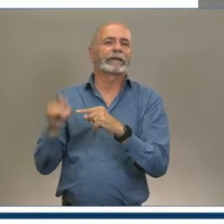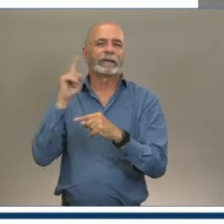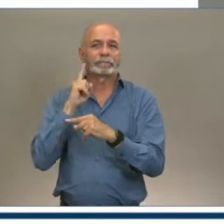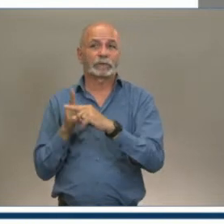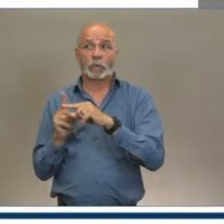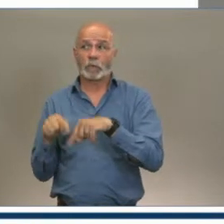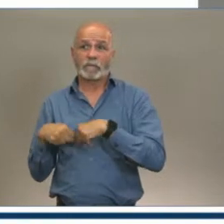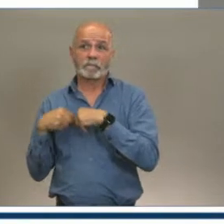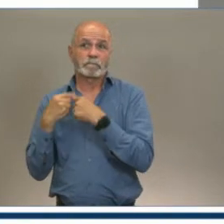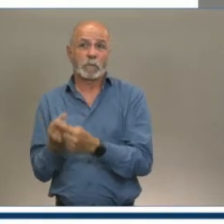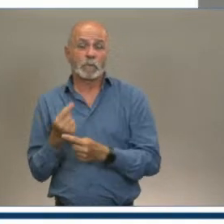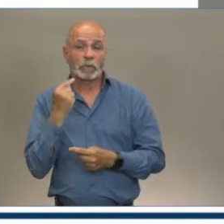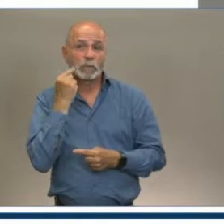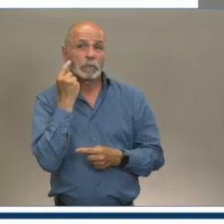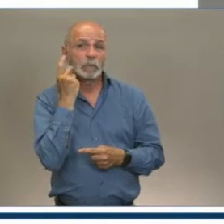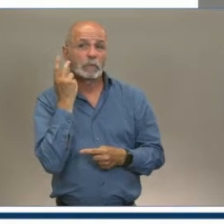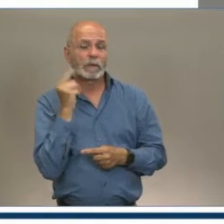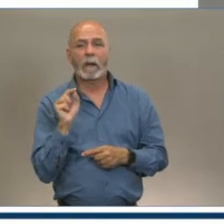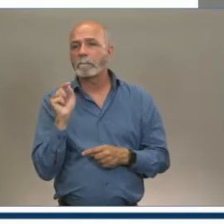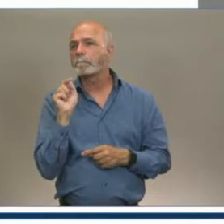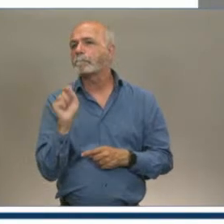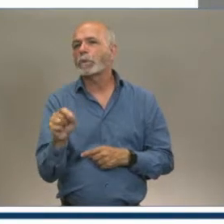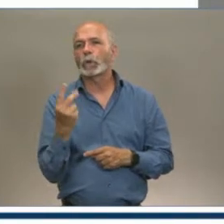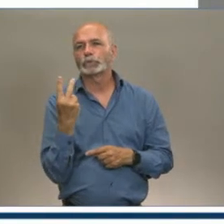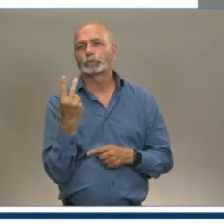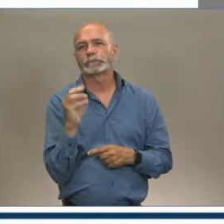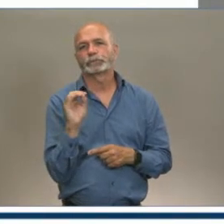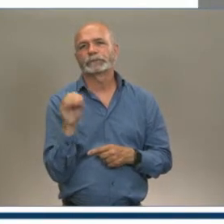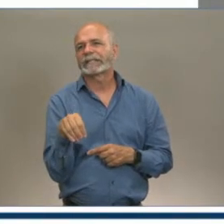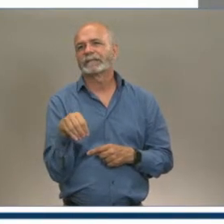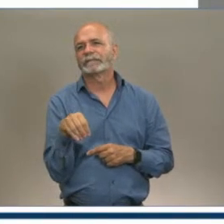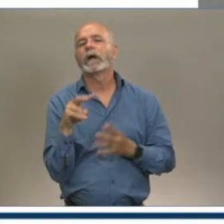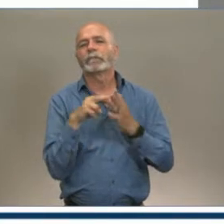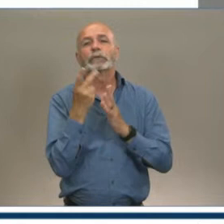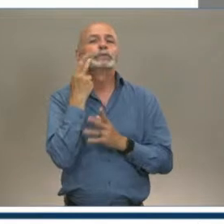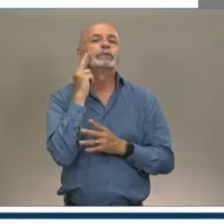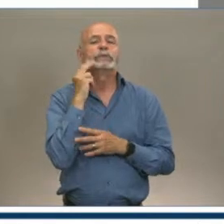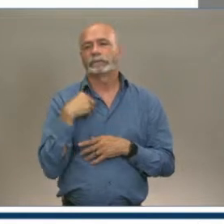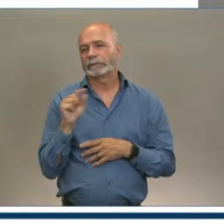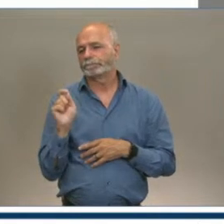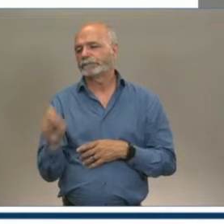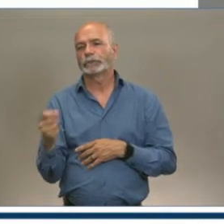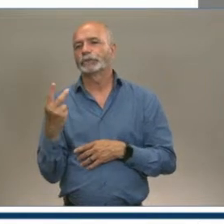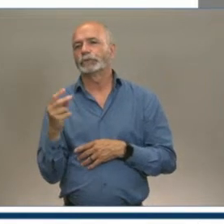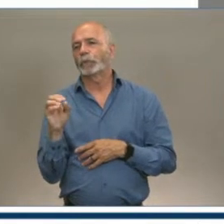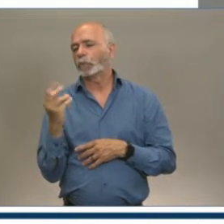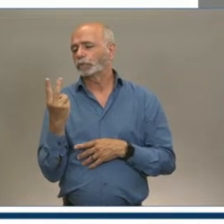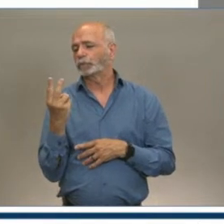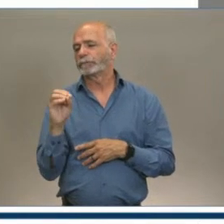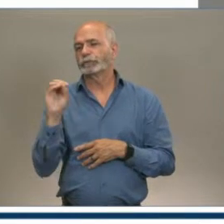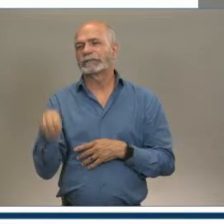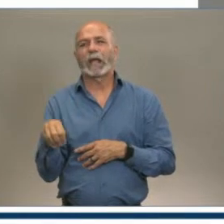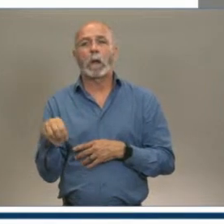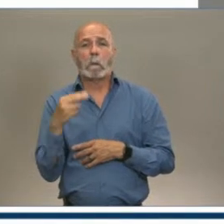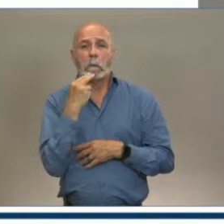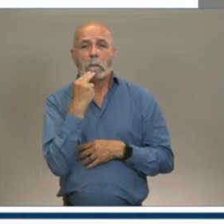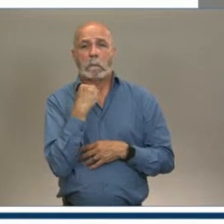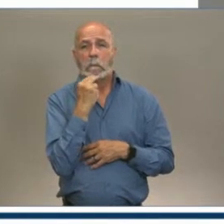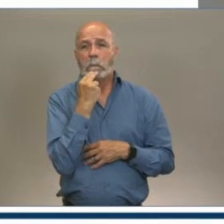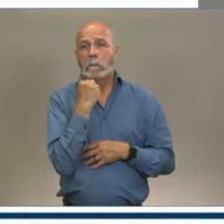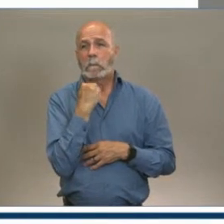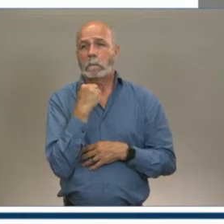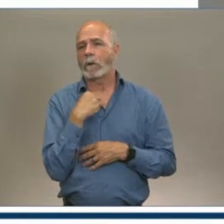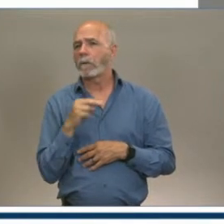So of all the tests we're doing, only 0.2% of them are positive. That's an important piece of information. We look at our cases that we're seeing and the average